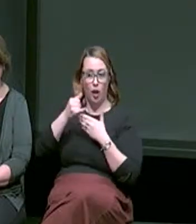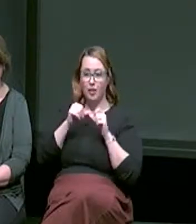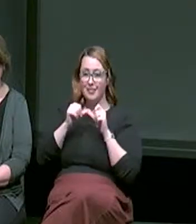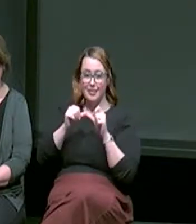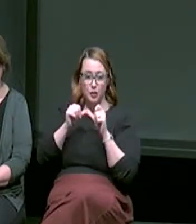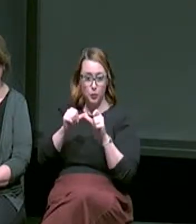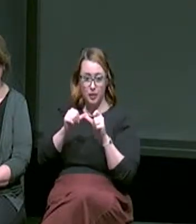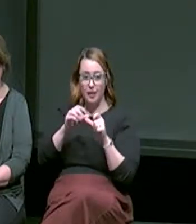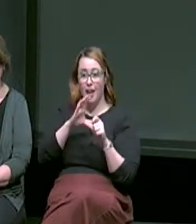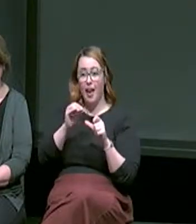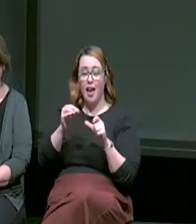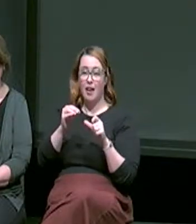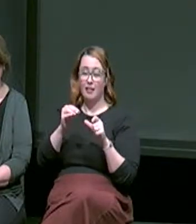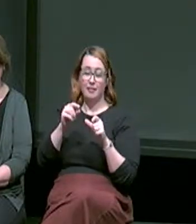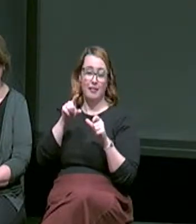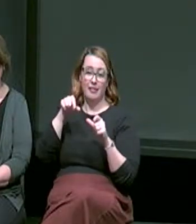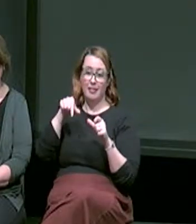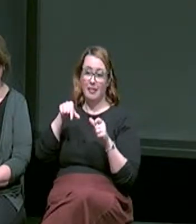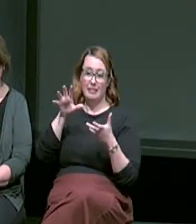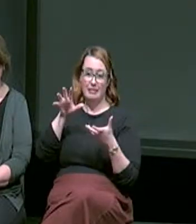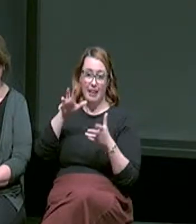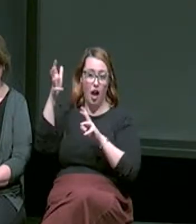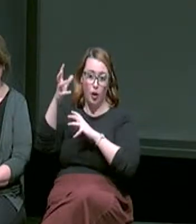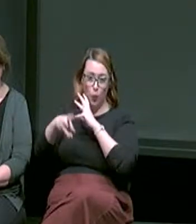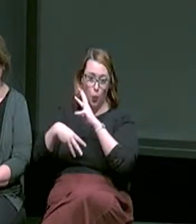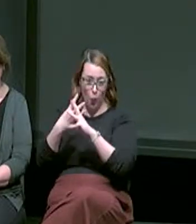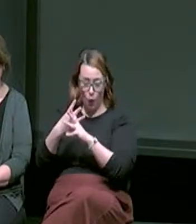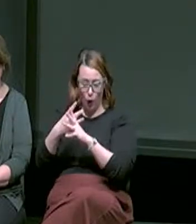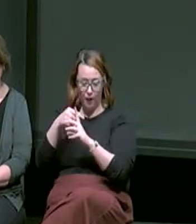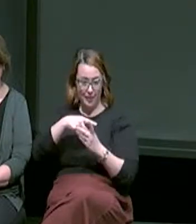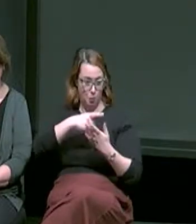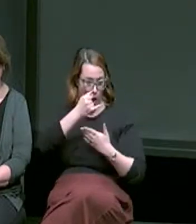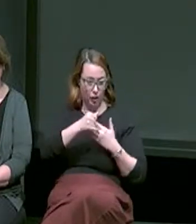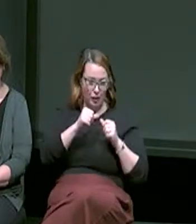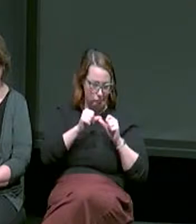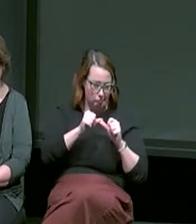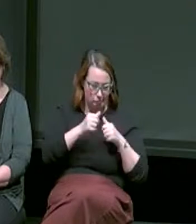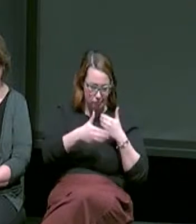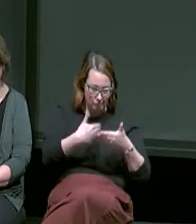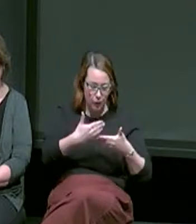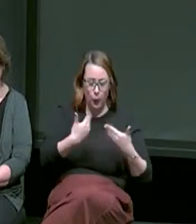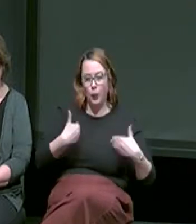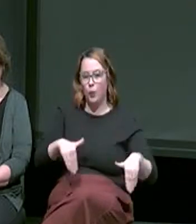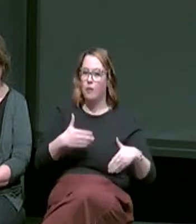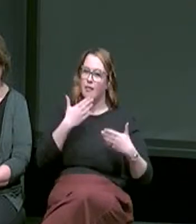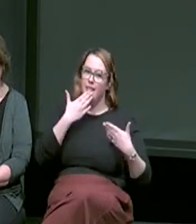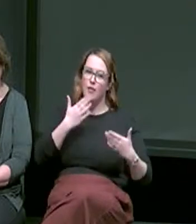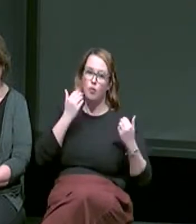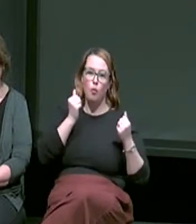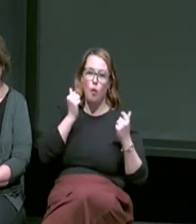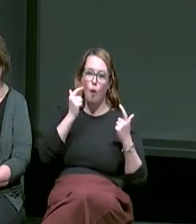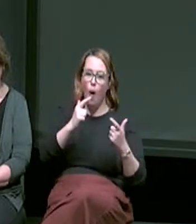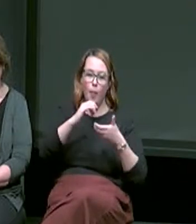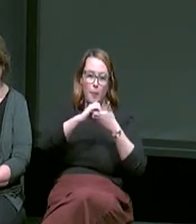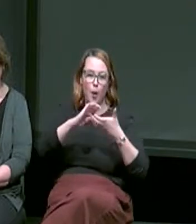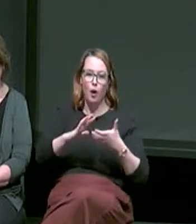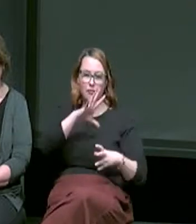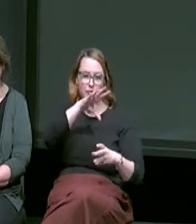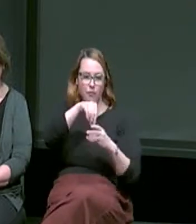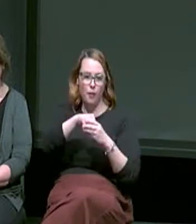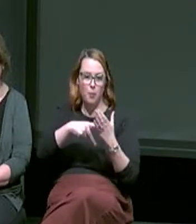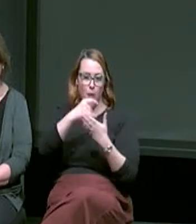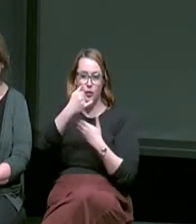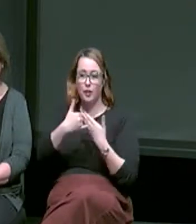continuing in a tumultuous, chaotic world, that this project's continuing. I have huge thanks to all of the partners as part of this